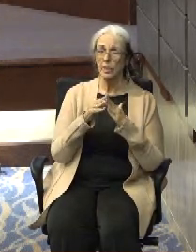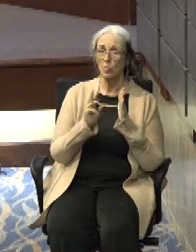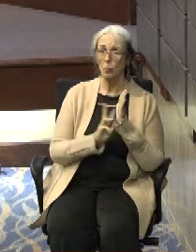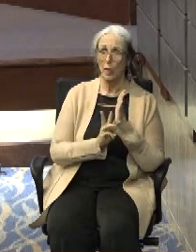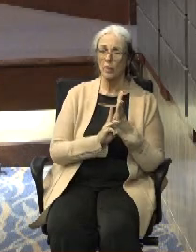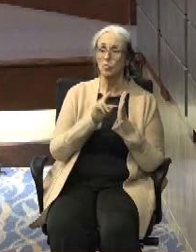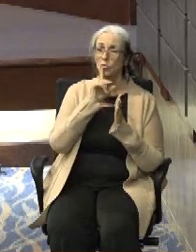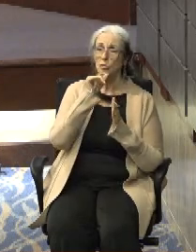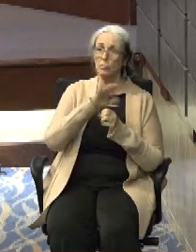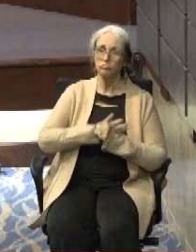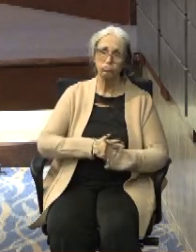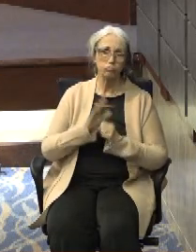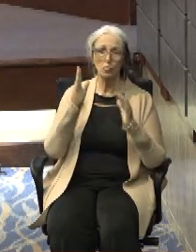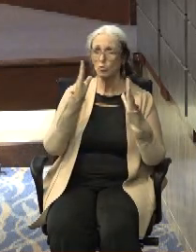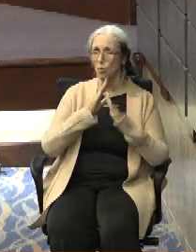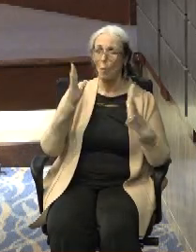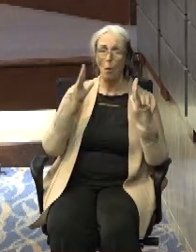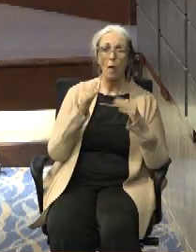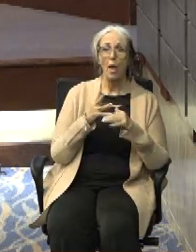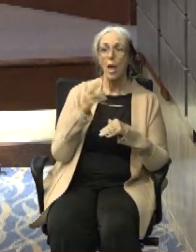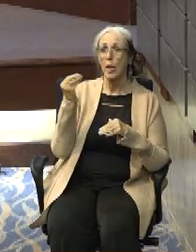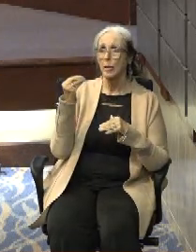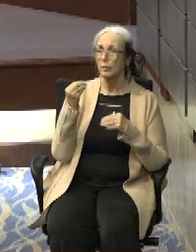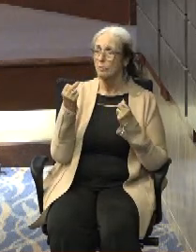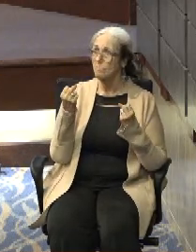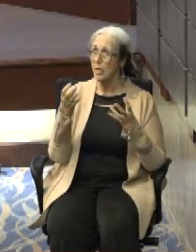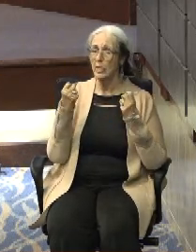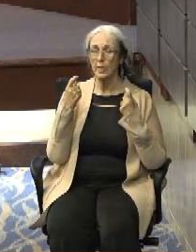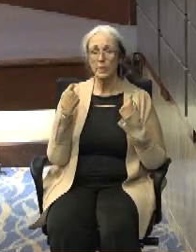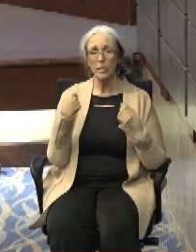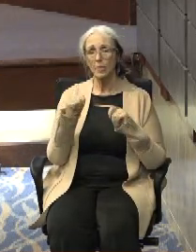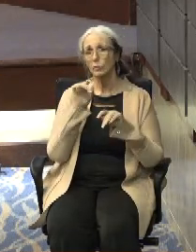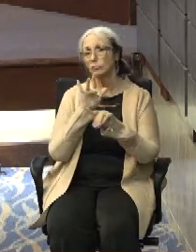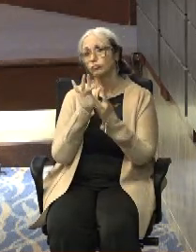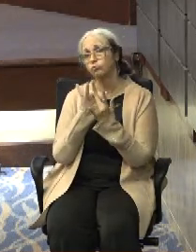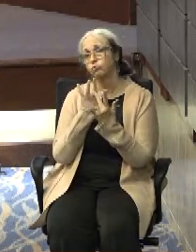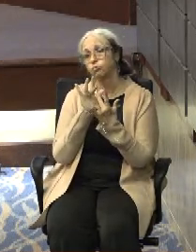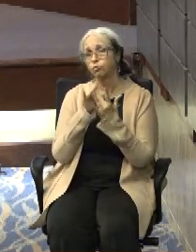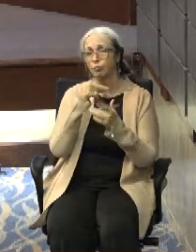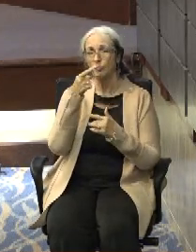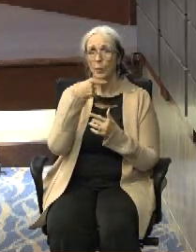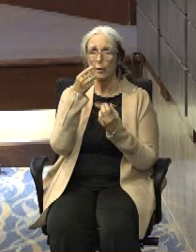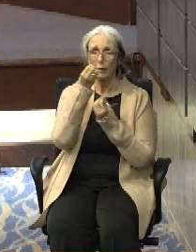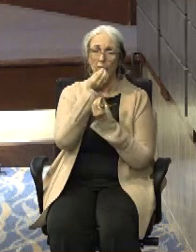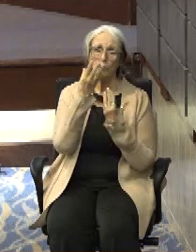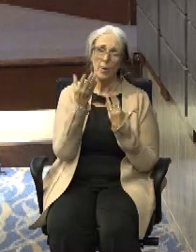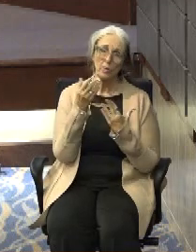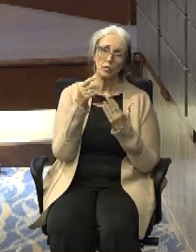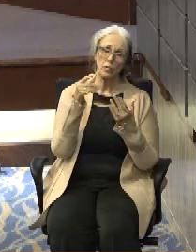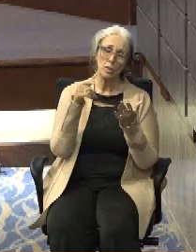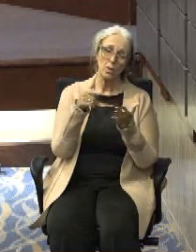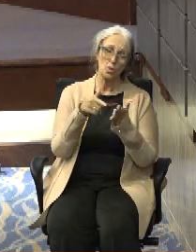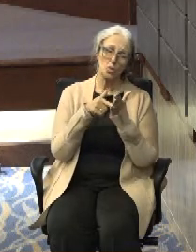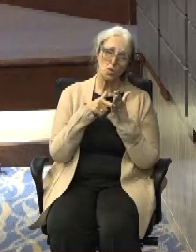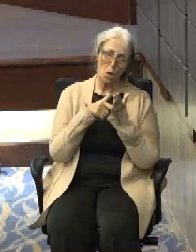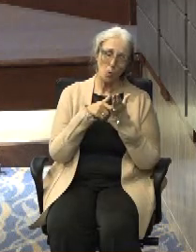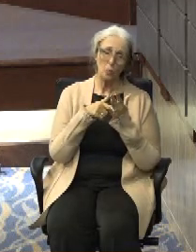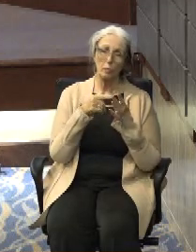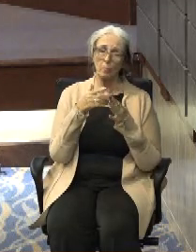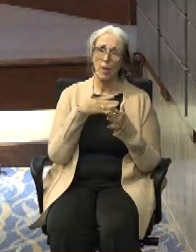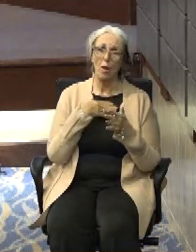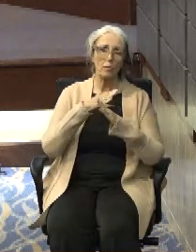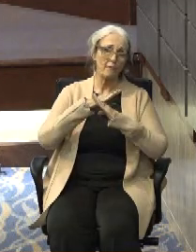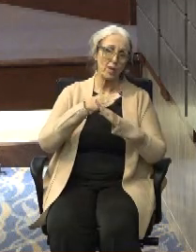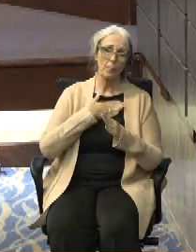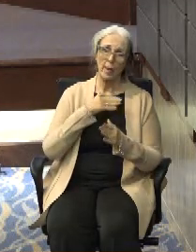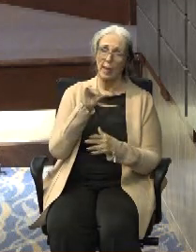troubling aspect of my ordeal. Despite the numerous attempts of access to public information that should be shed light on the situation and allow me to defend my case, all